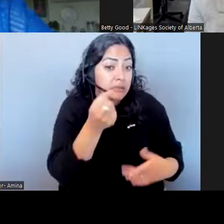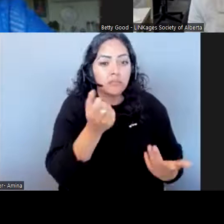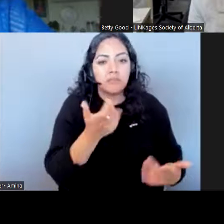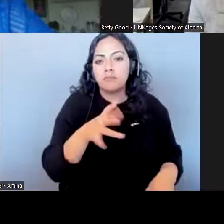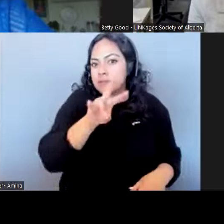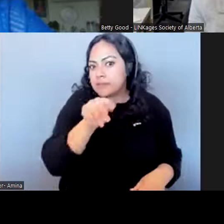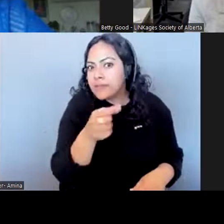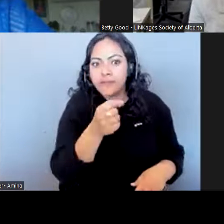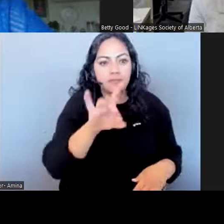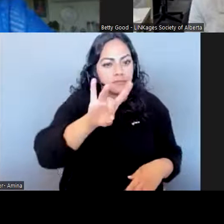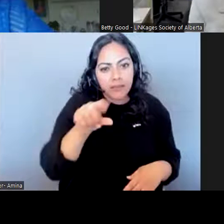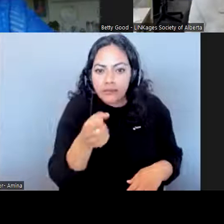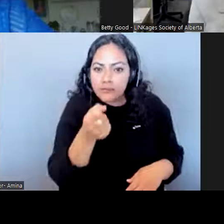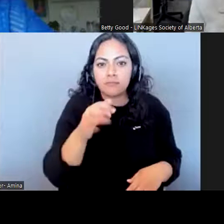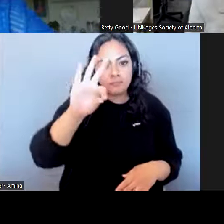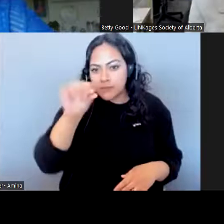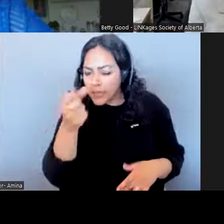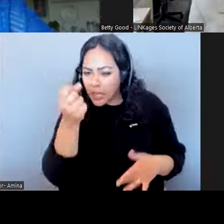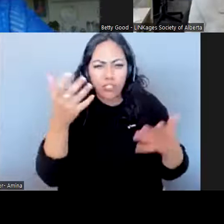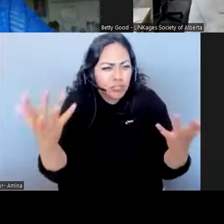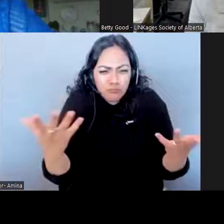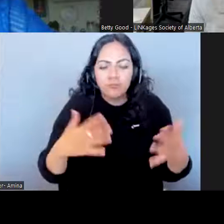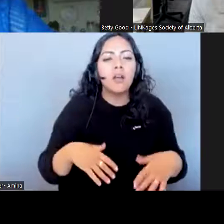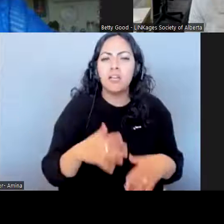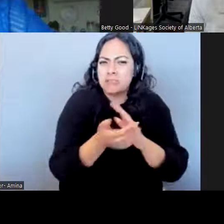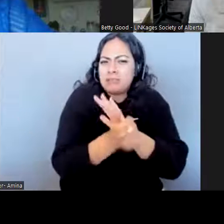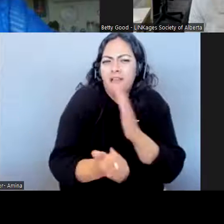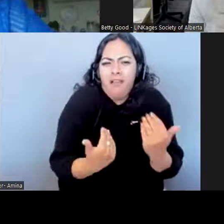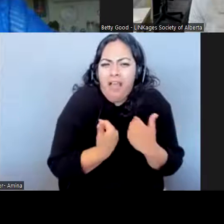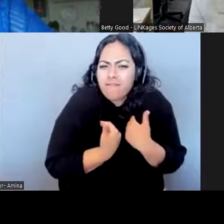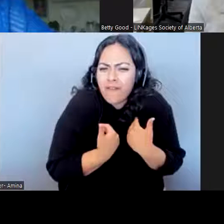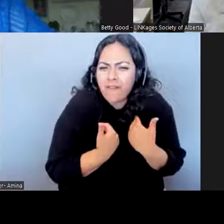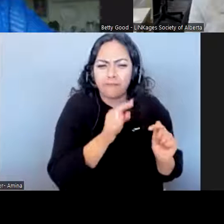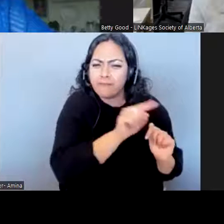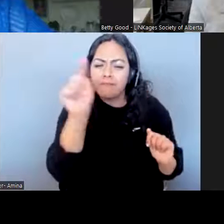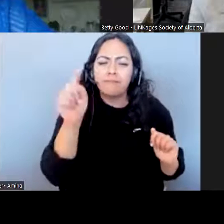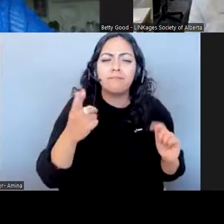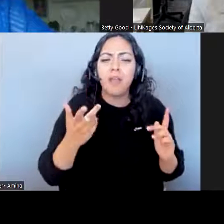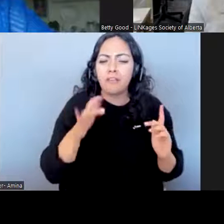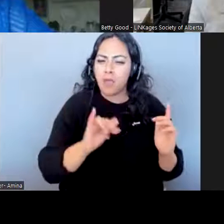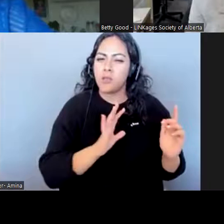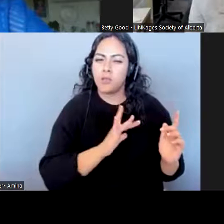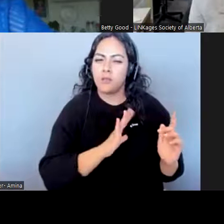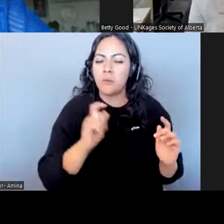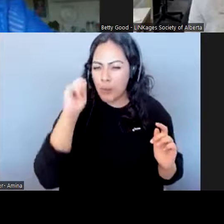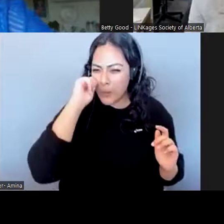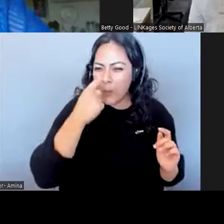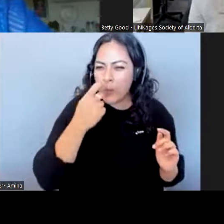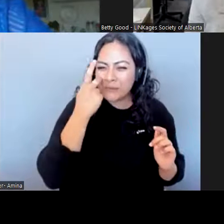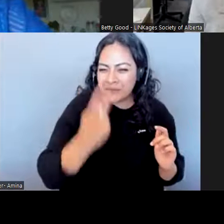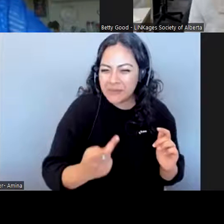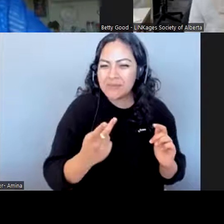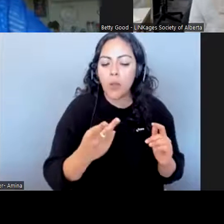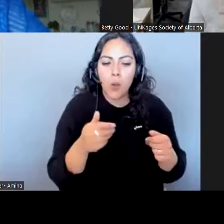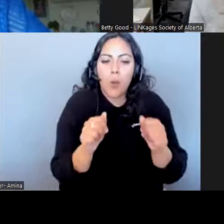80s, 90s. And so that's been really cool to see that there's these opportunities where GrandPals are